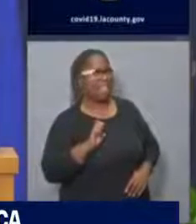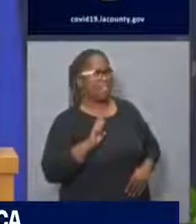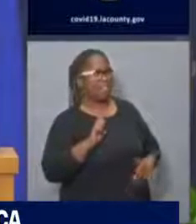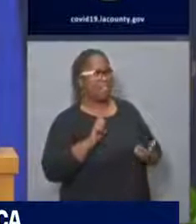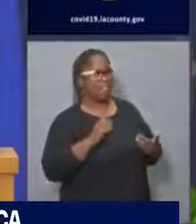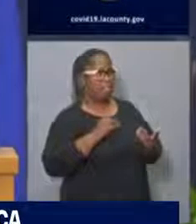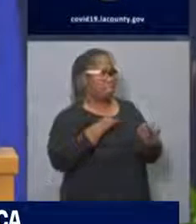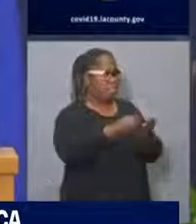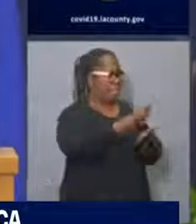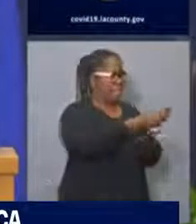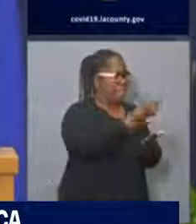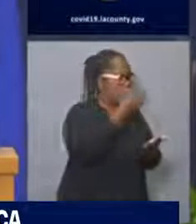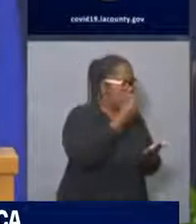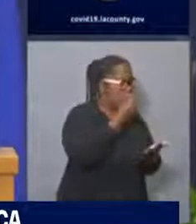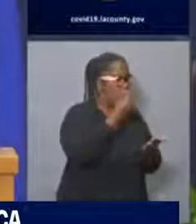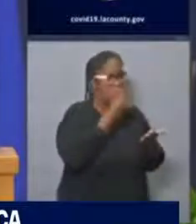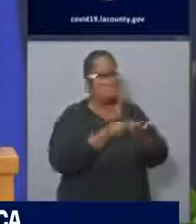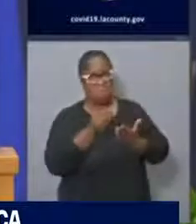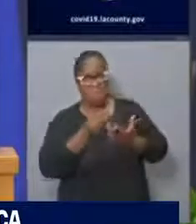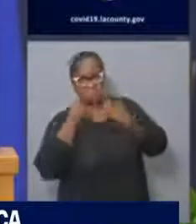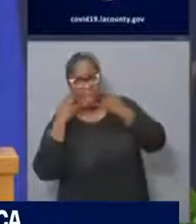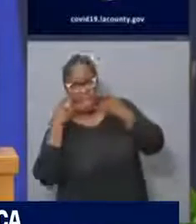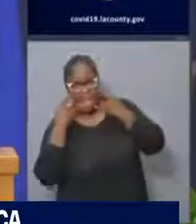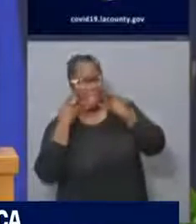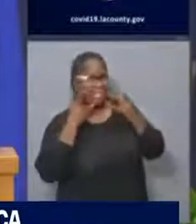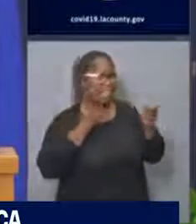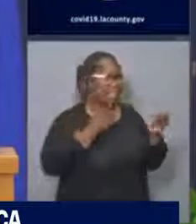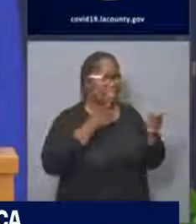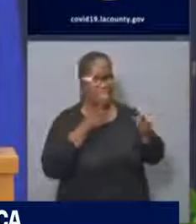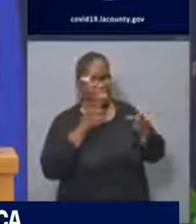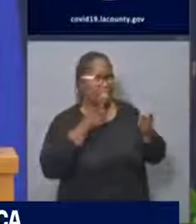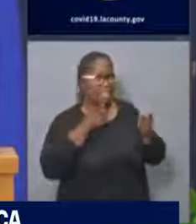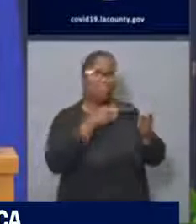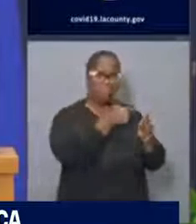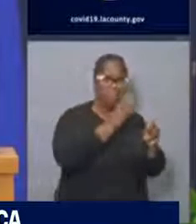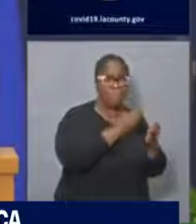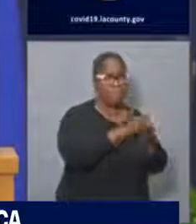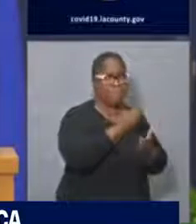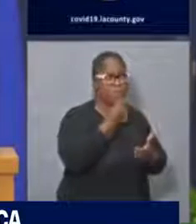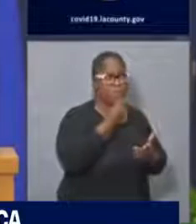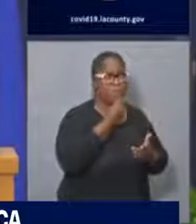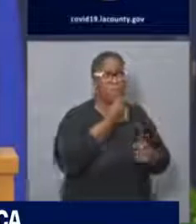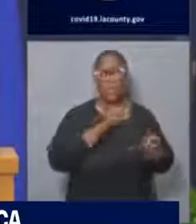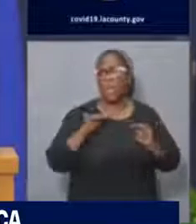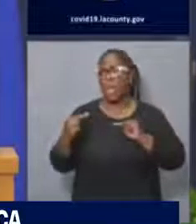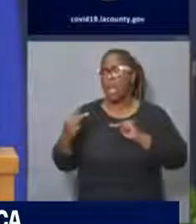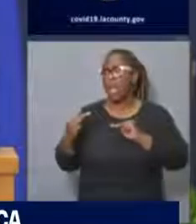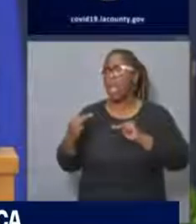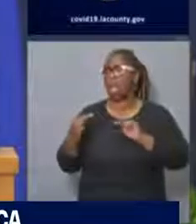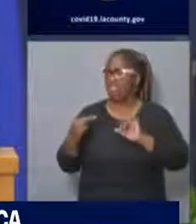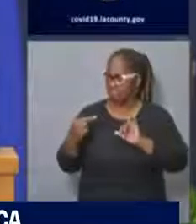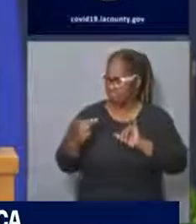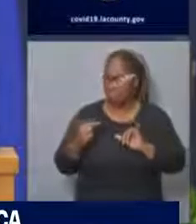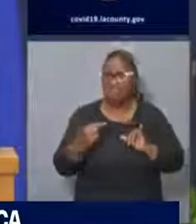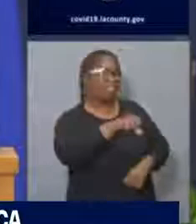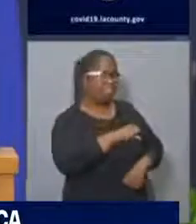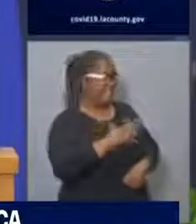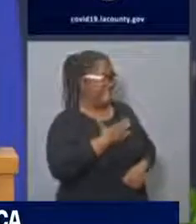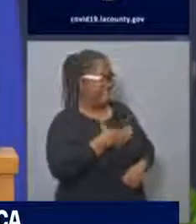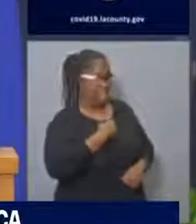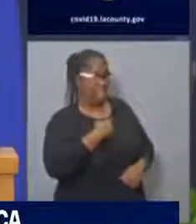decide between food versus buying masks. It's going to be food. I'm glad that there is PPE where it's